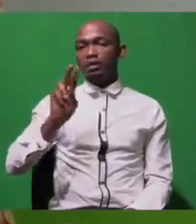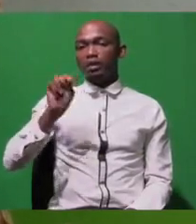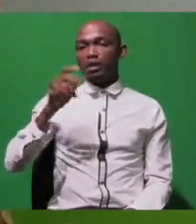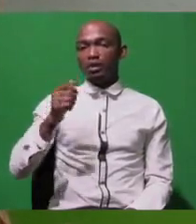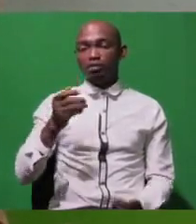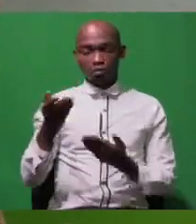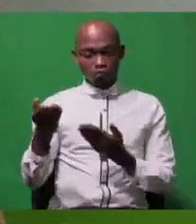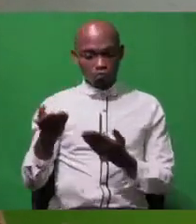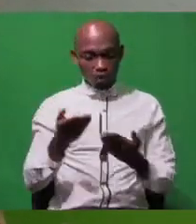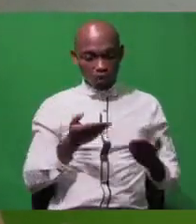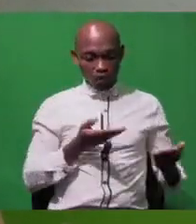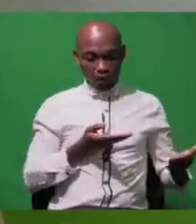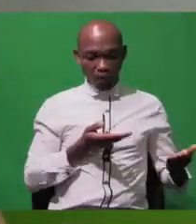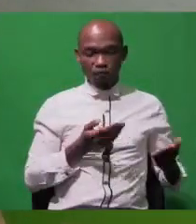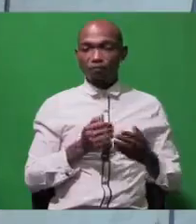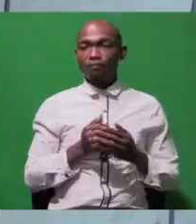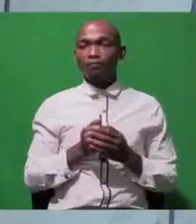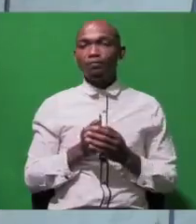receive,